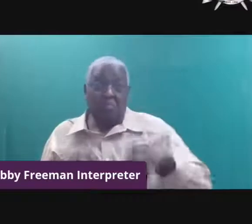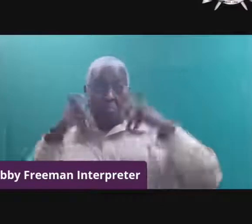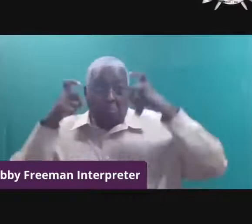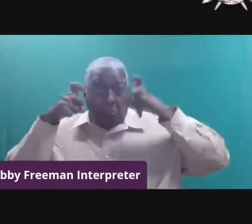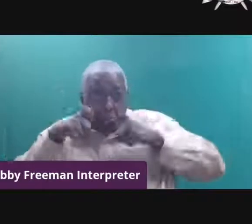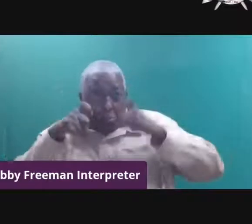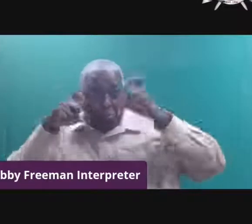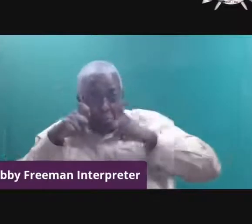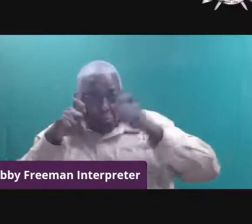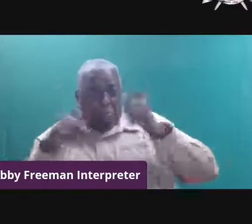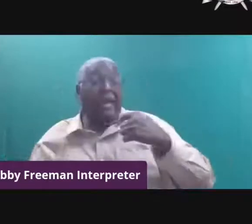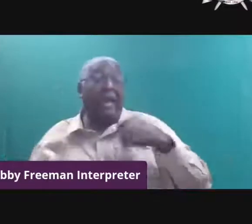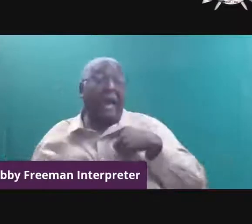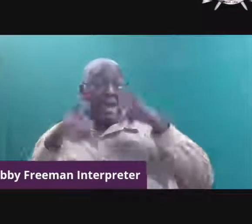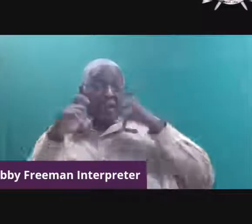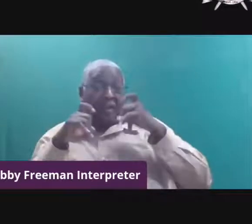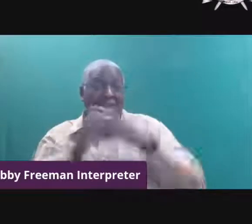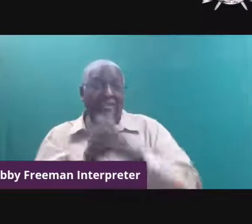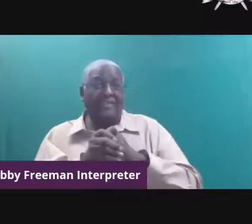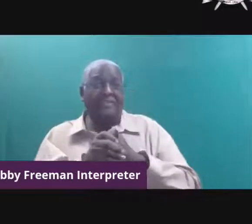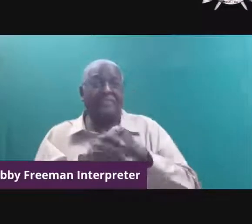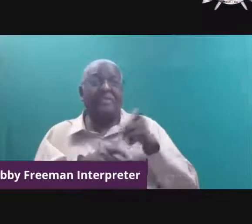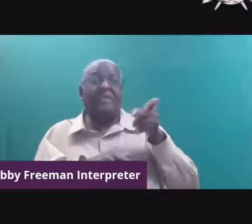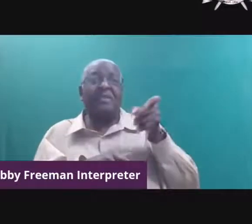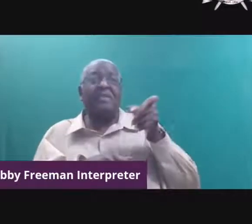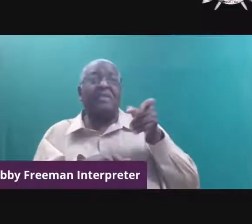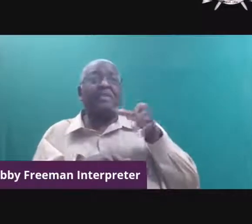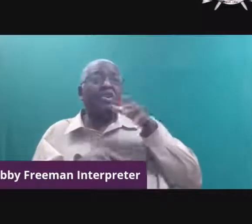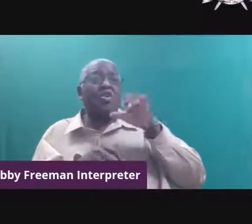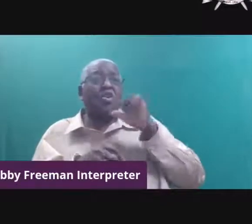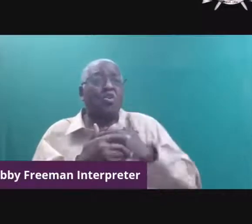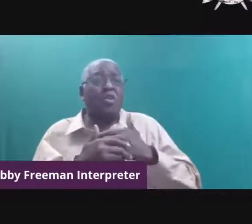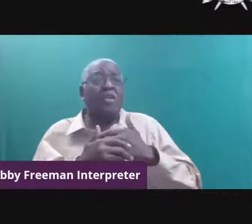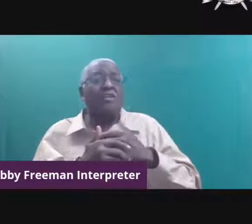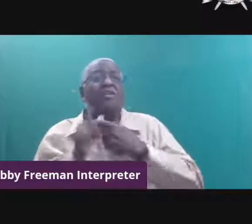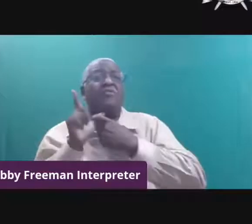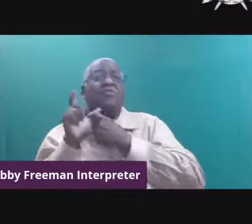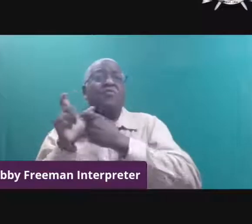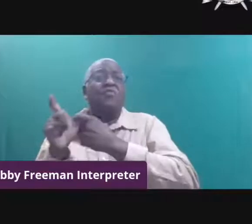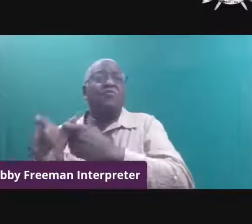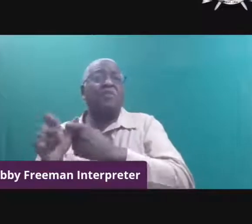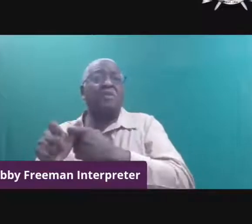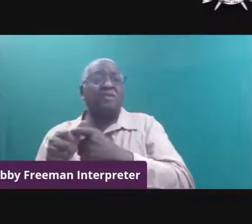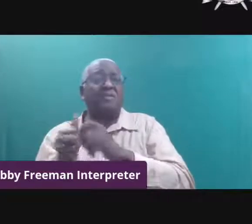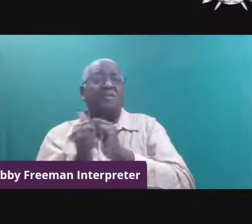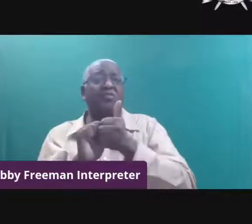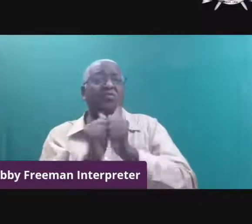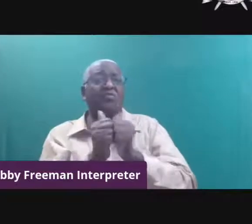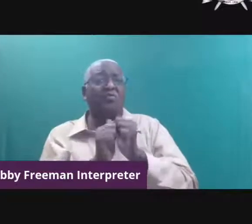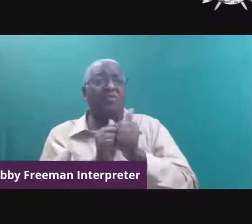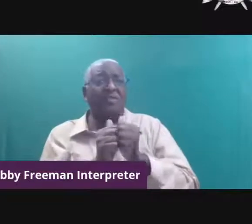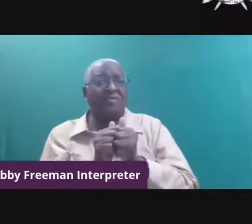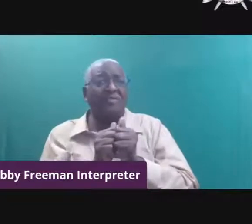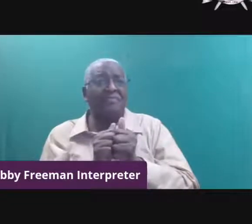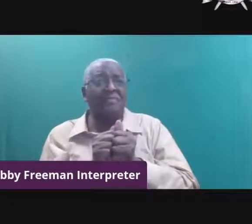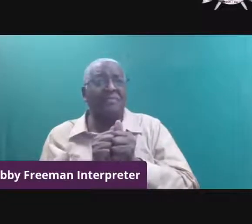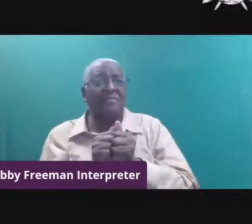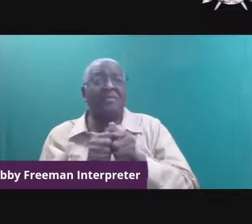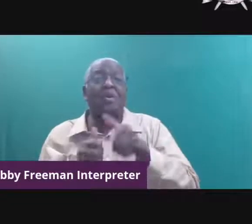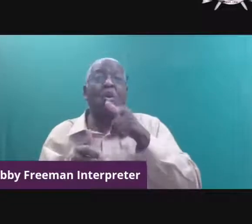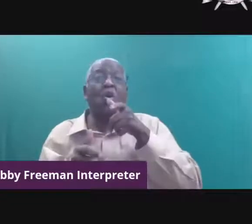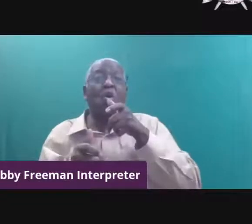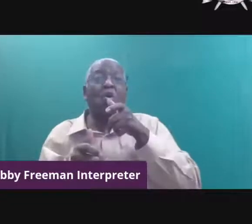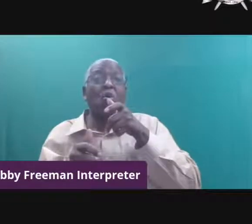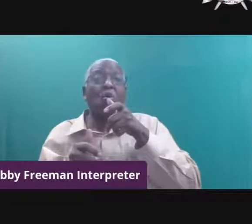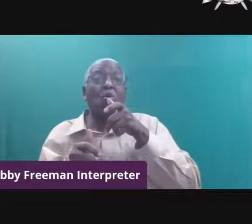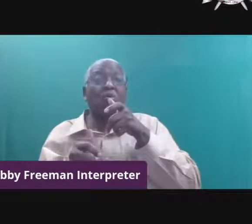was that she had to run a race, and the coach for that race was her father's